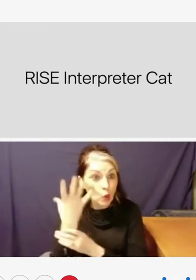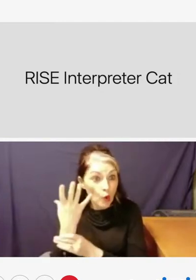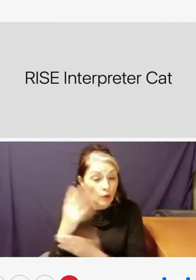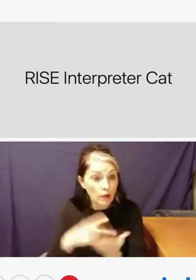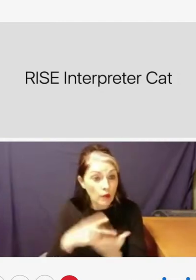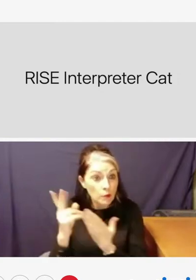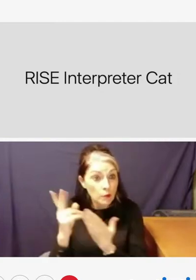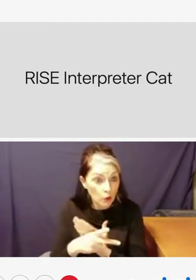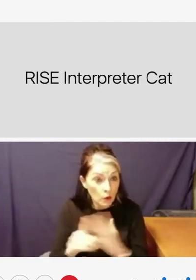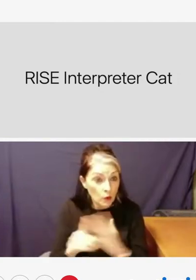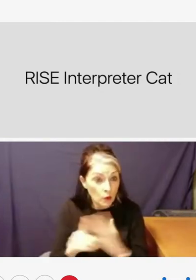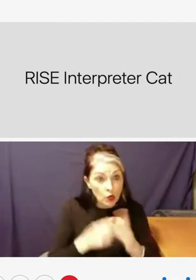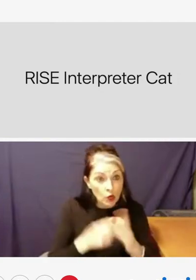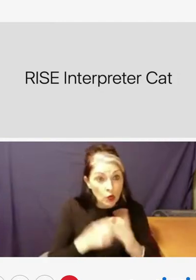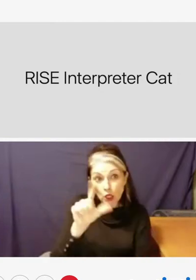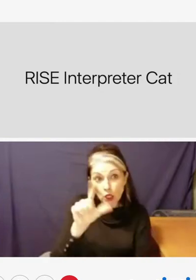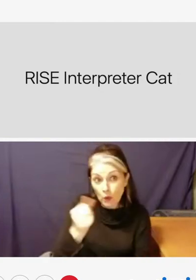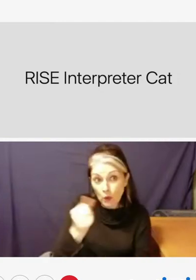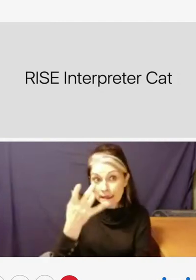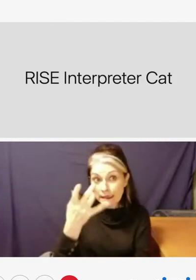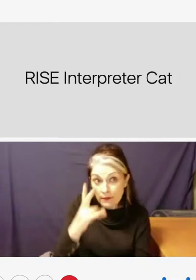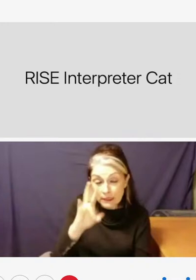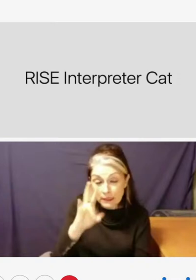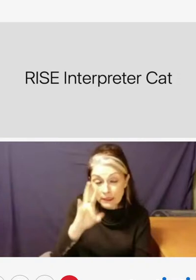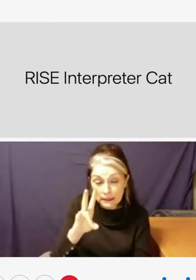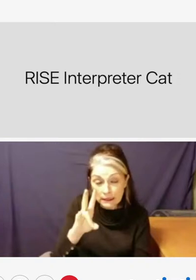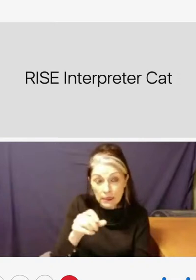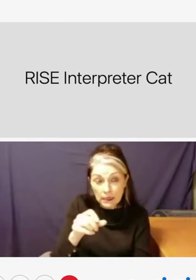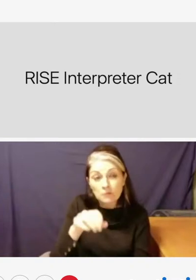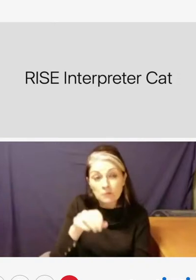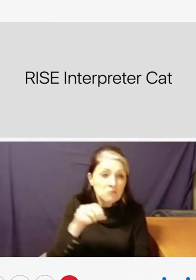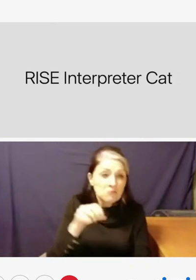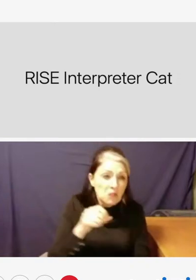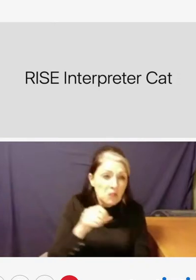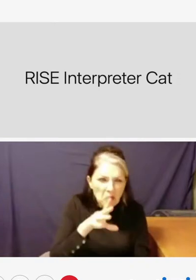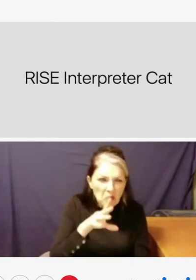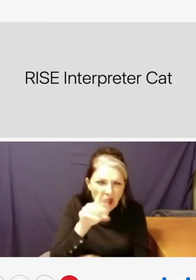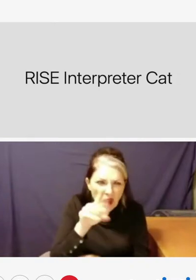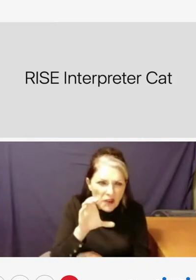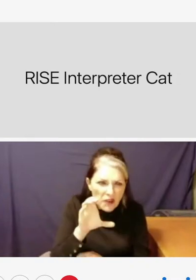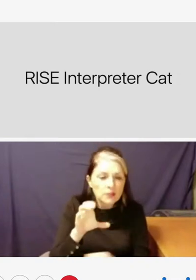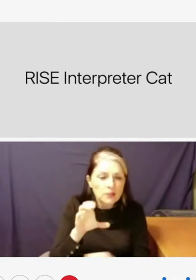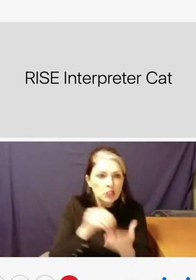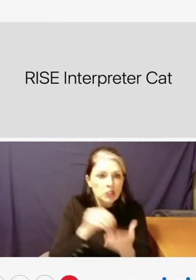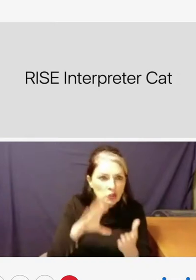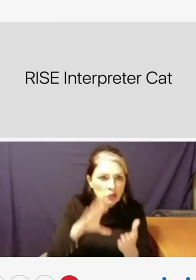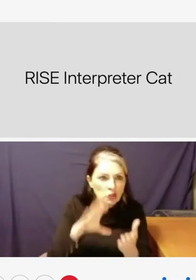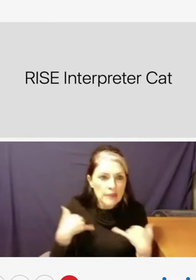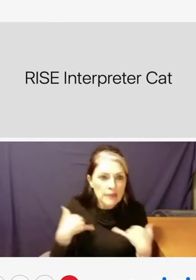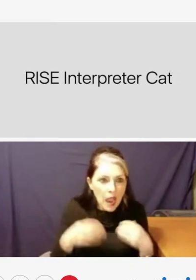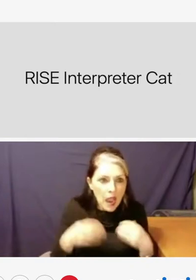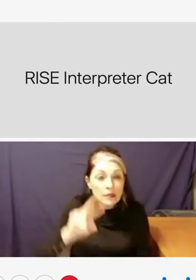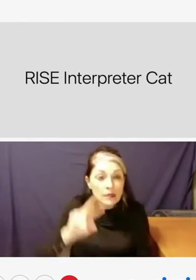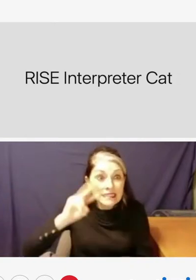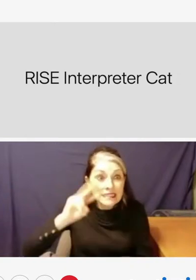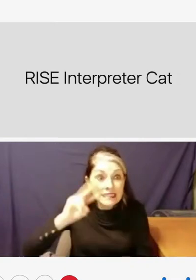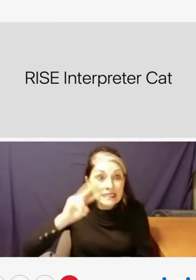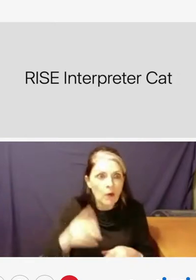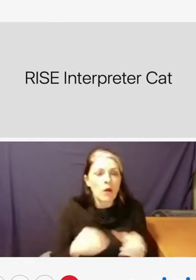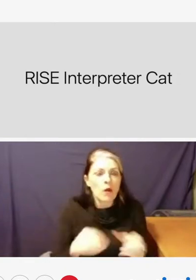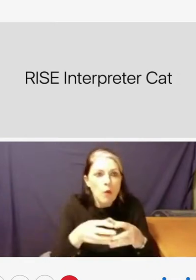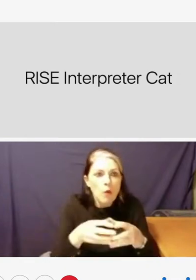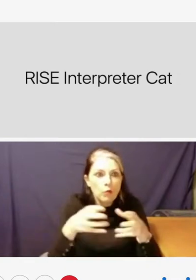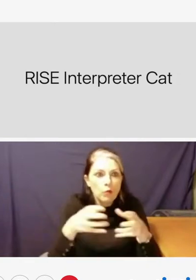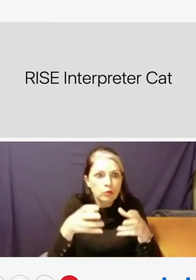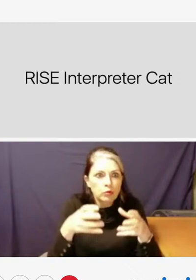2017 and we touched a few hundred students with the small group that we had you can see that we've doubled and sized almost every single year in terms of the students